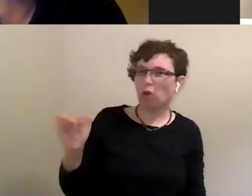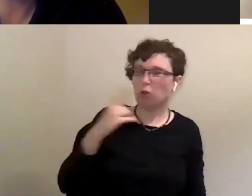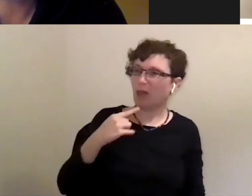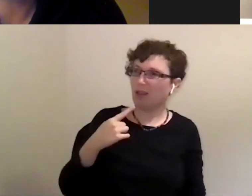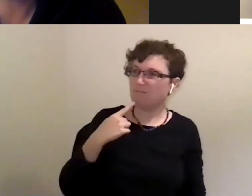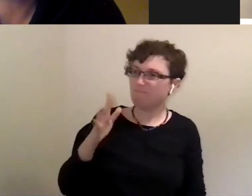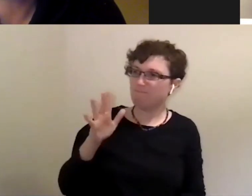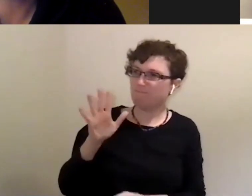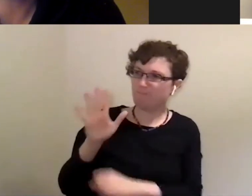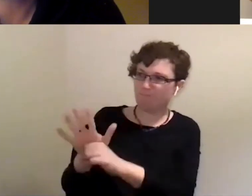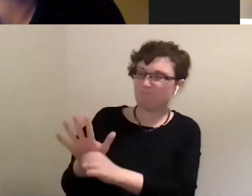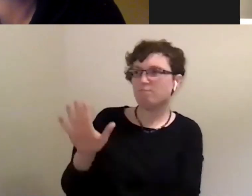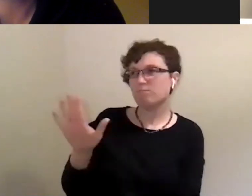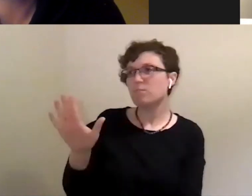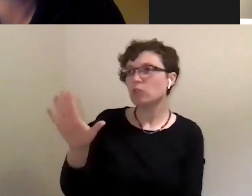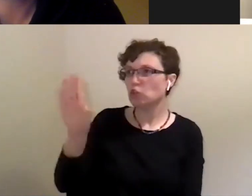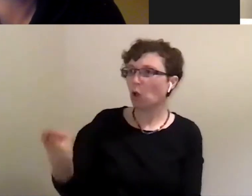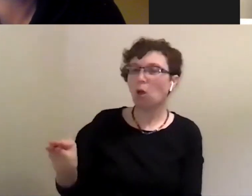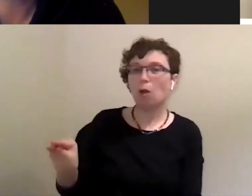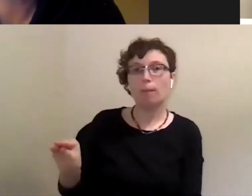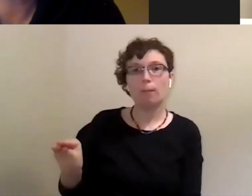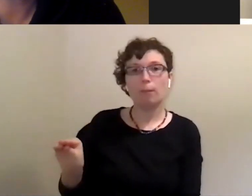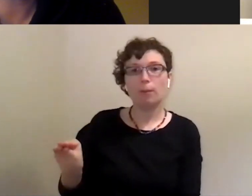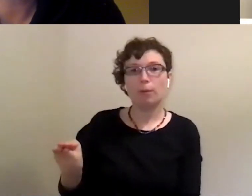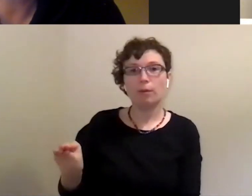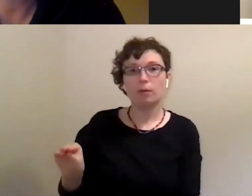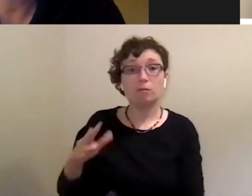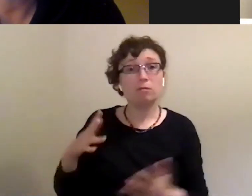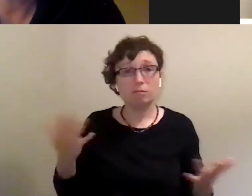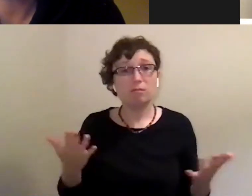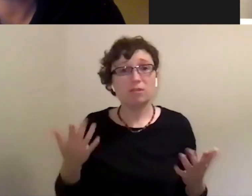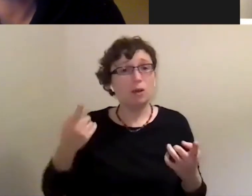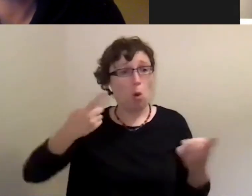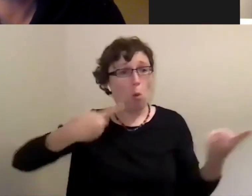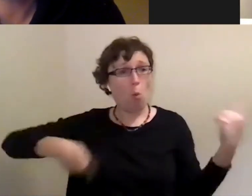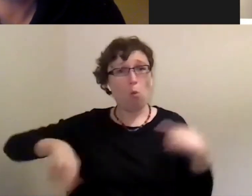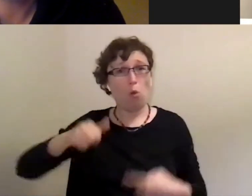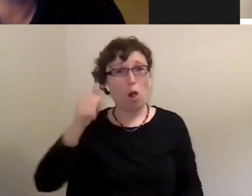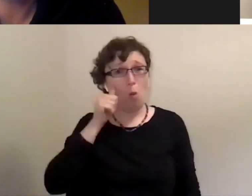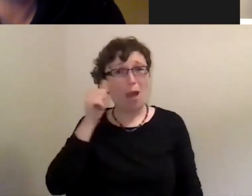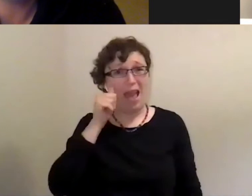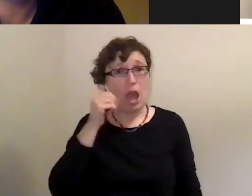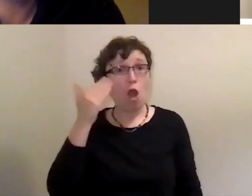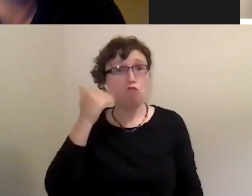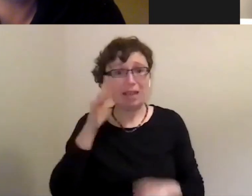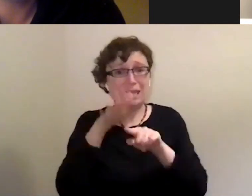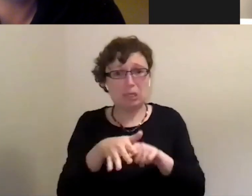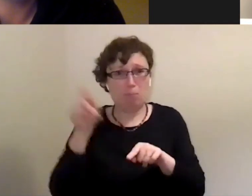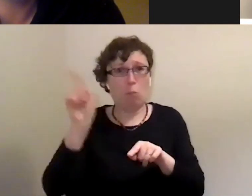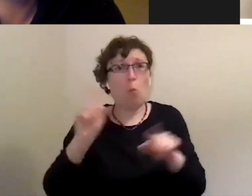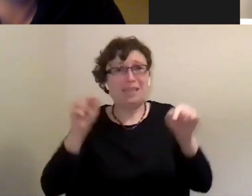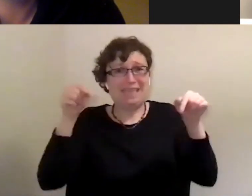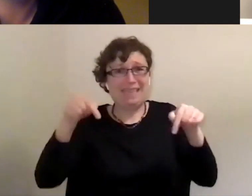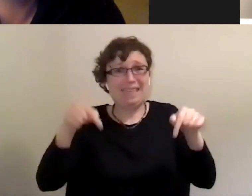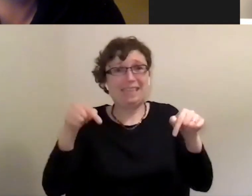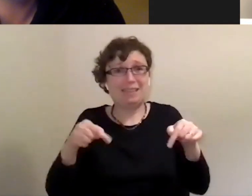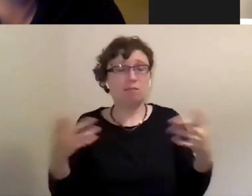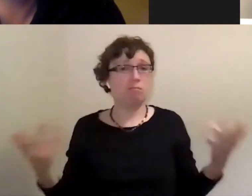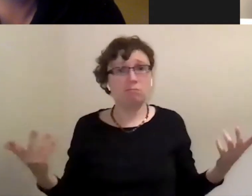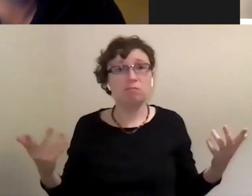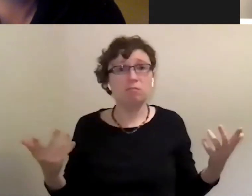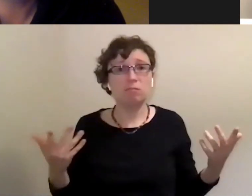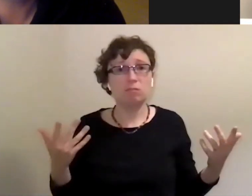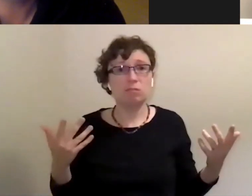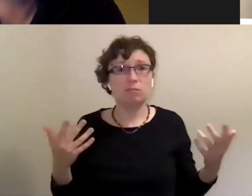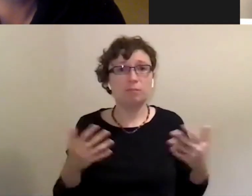you, just in terms of racism, everyone's aware of what is racist and what isn't racist when you're a certain age. So you